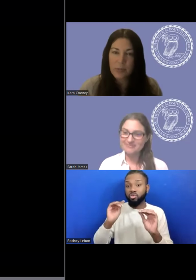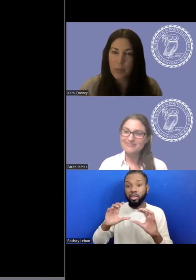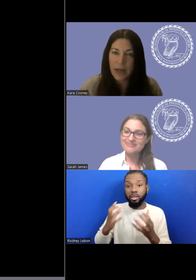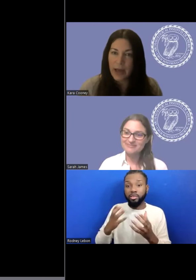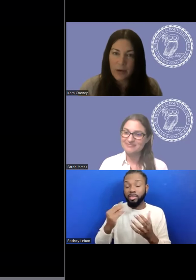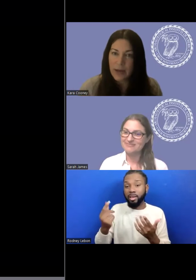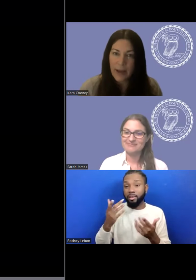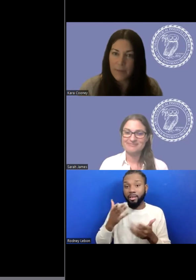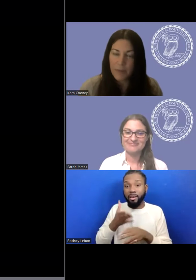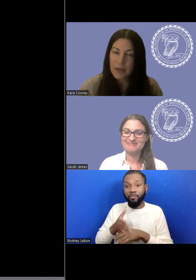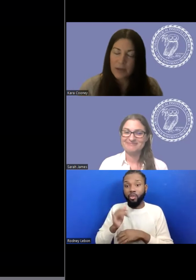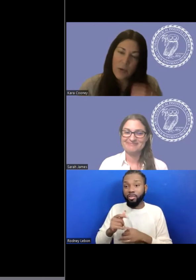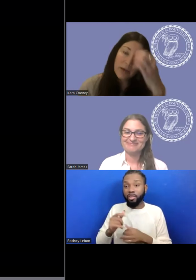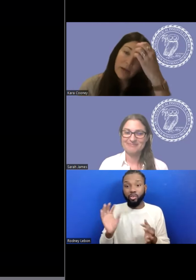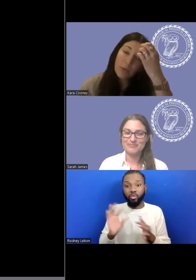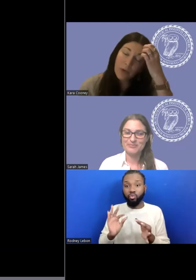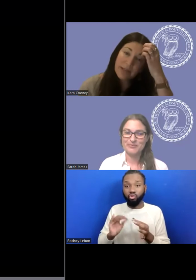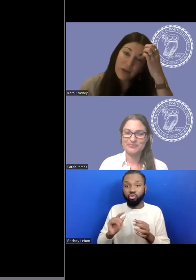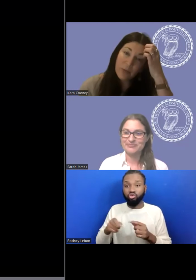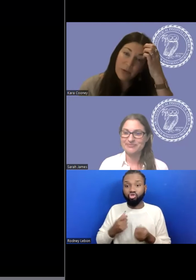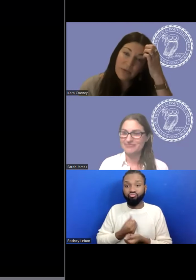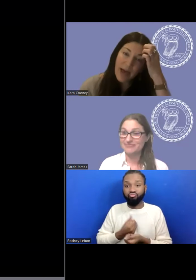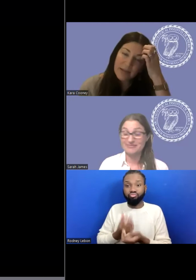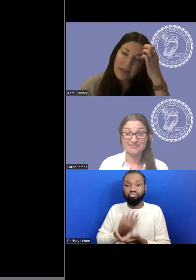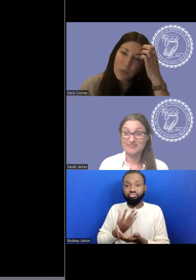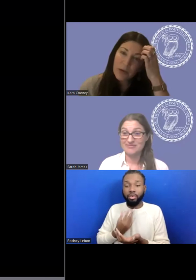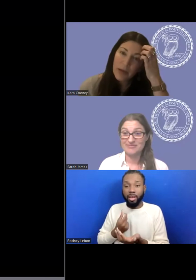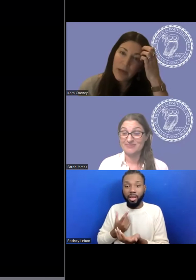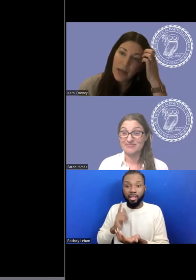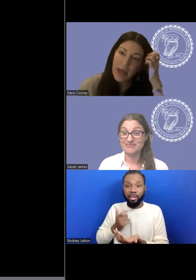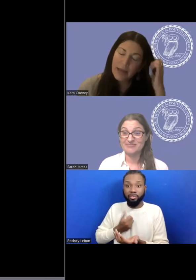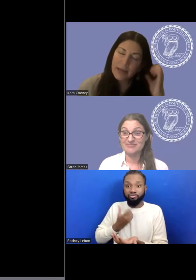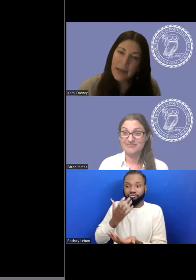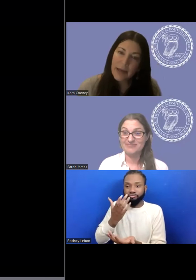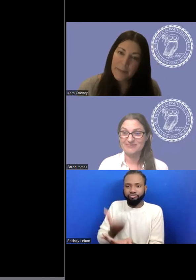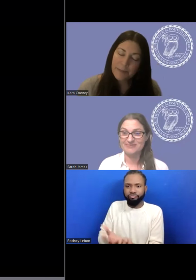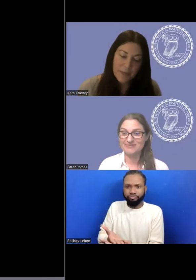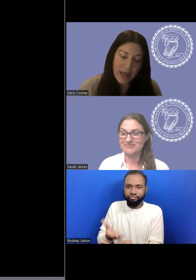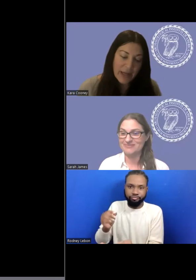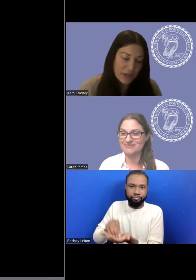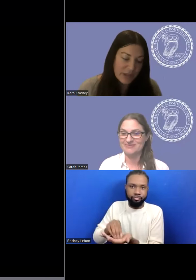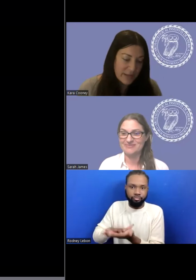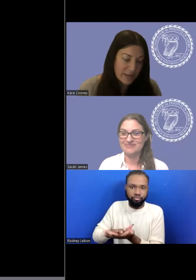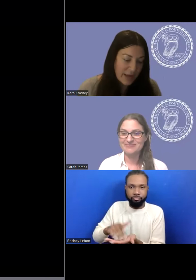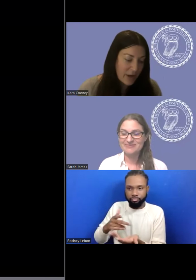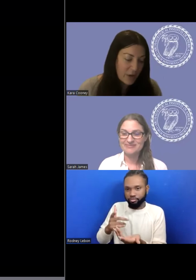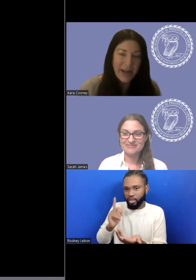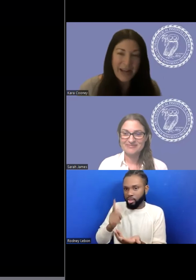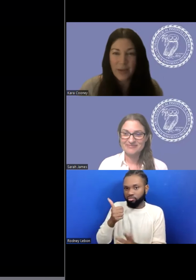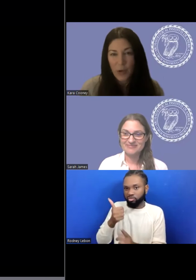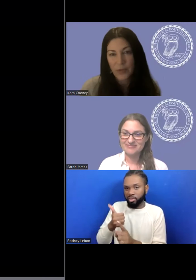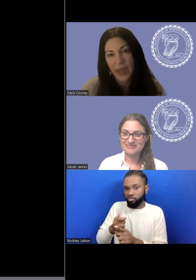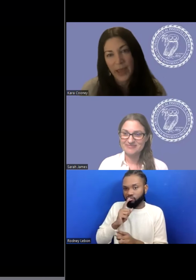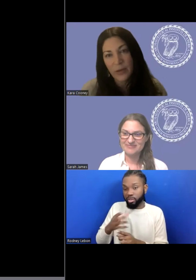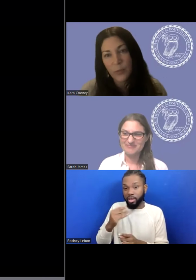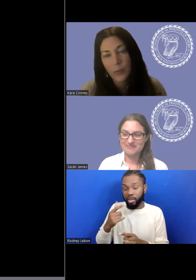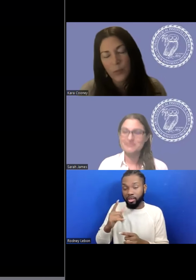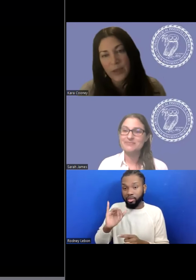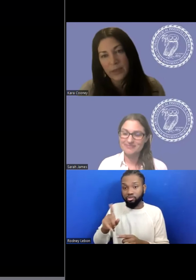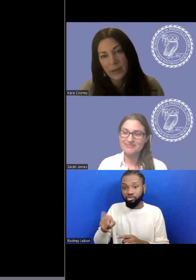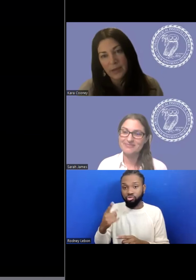words just poured out, and it wrote itself pretty fast, this one. And it just, I don't know, kind of hit me over the